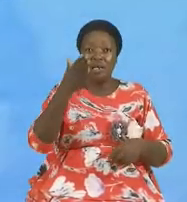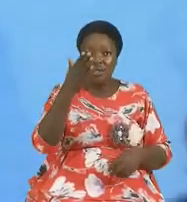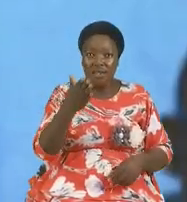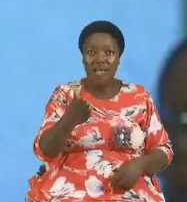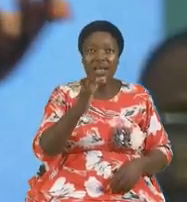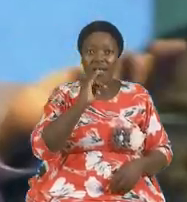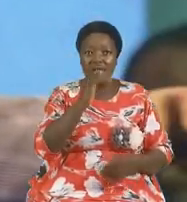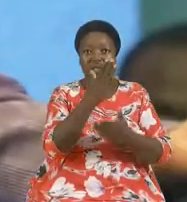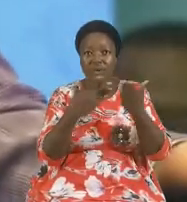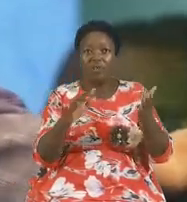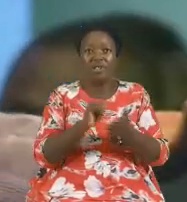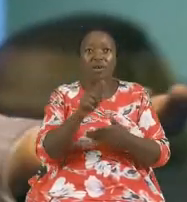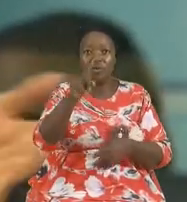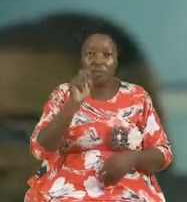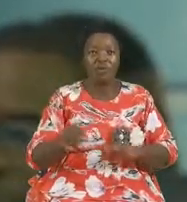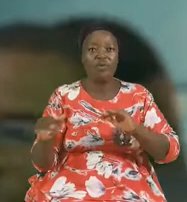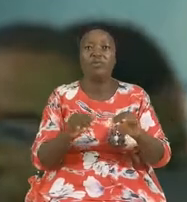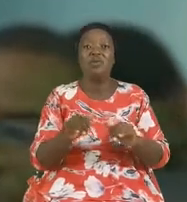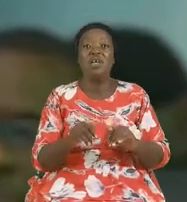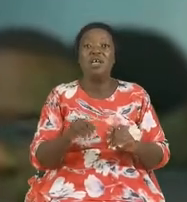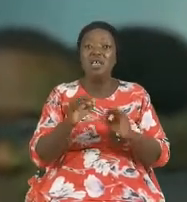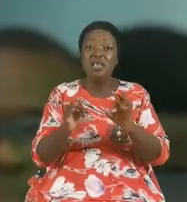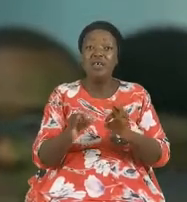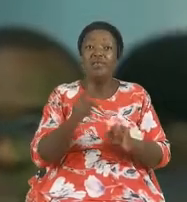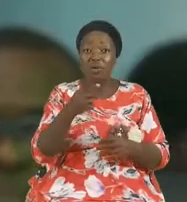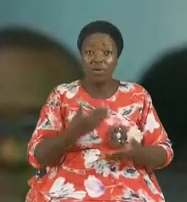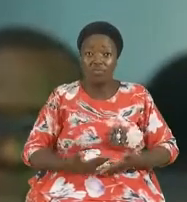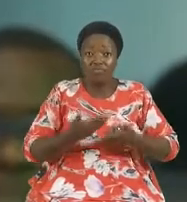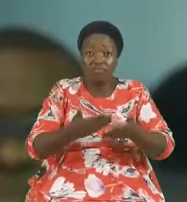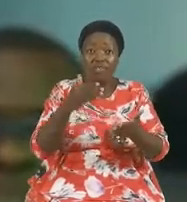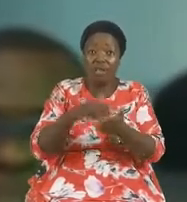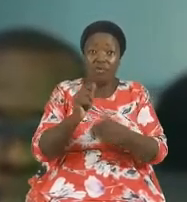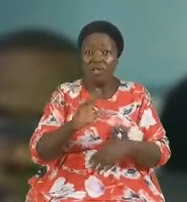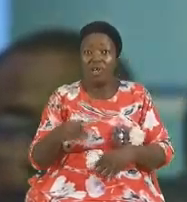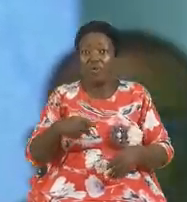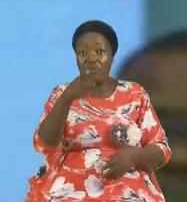not handed over your life to Christ, there's something you must do.